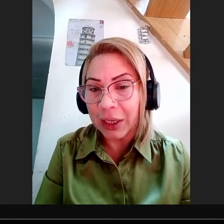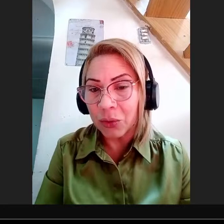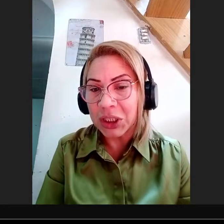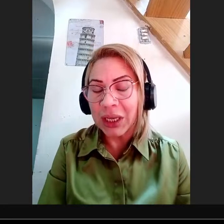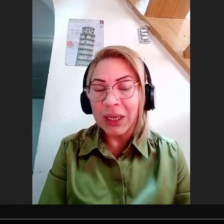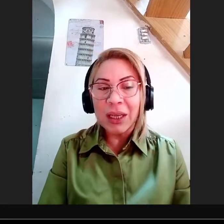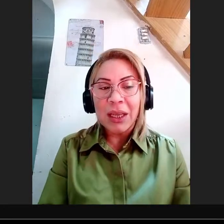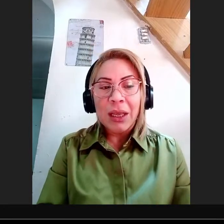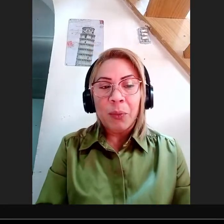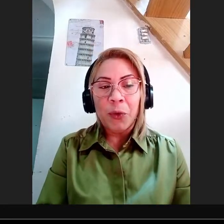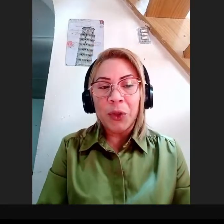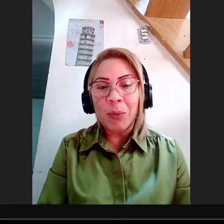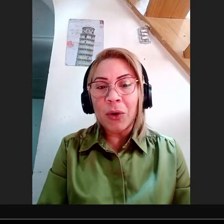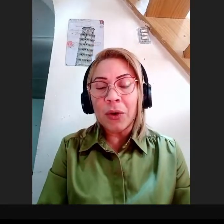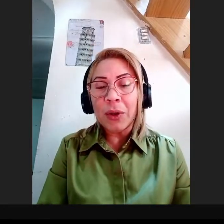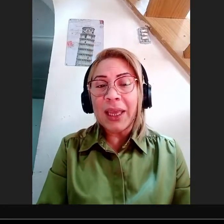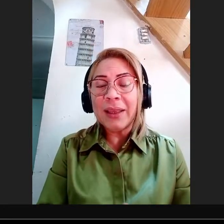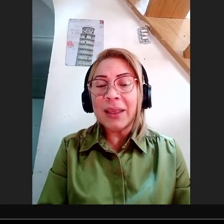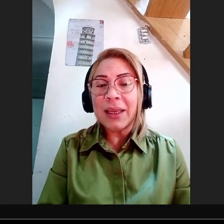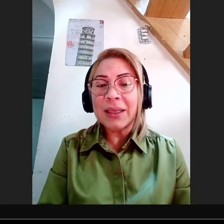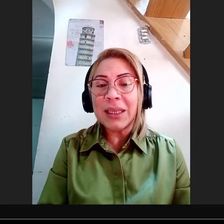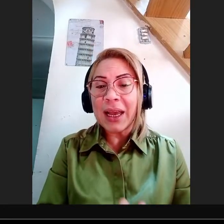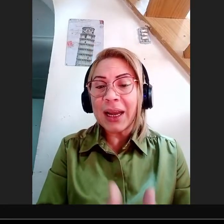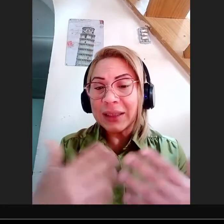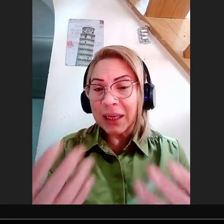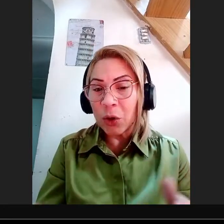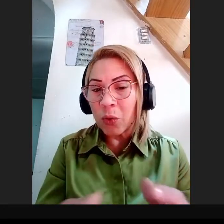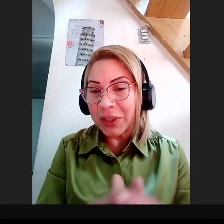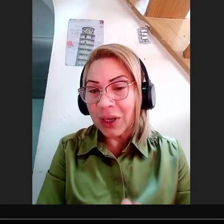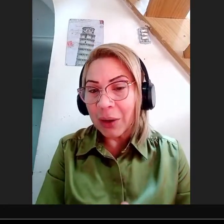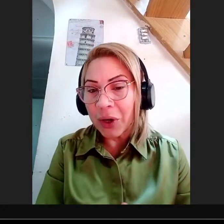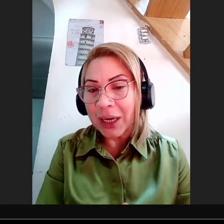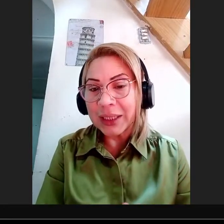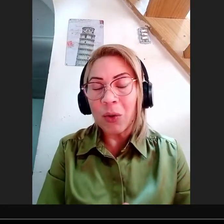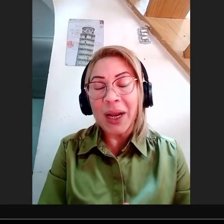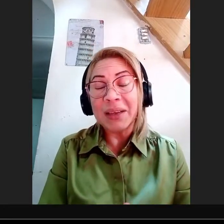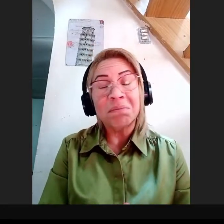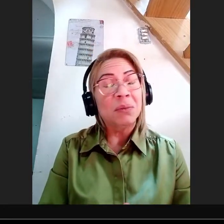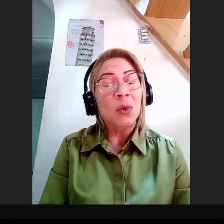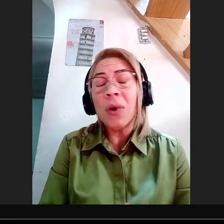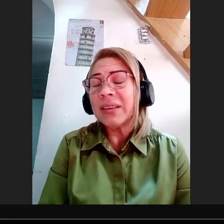not done. We have been struggling for many years.